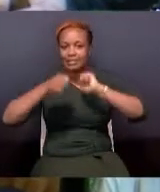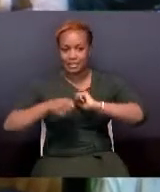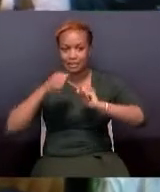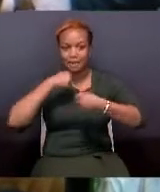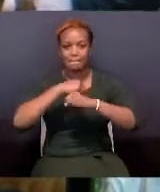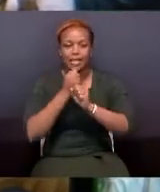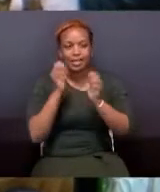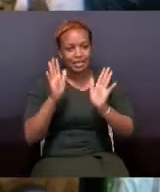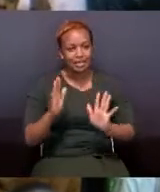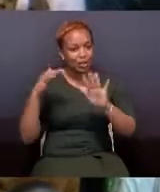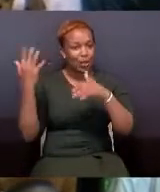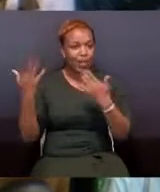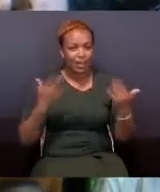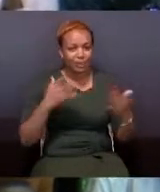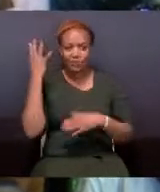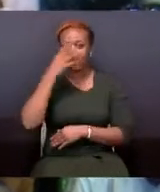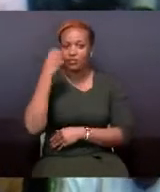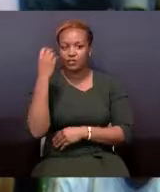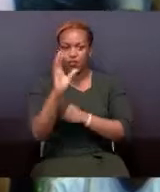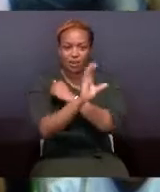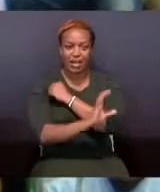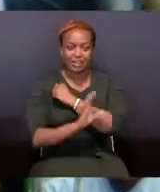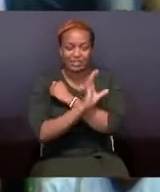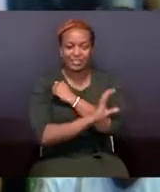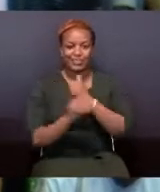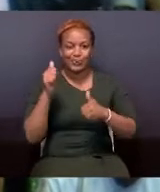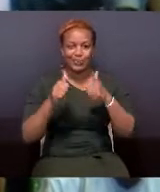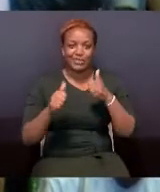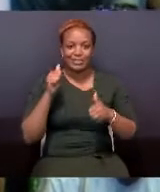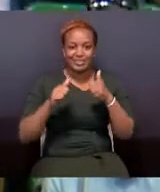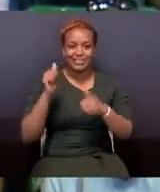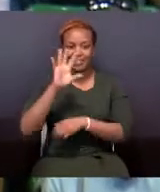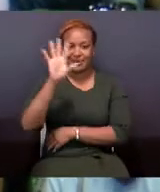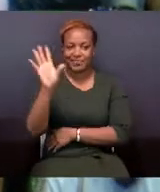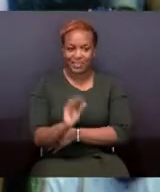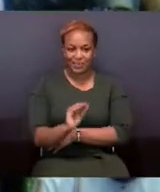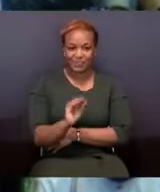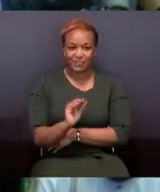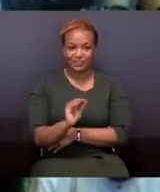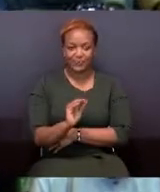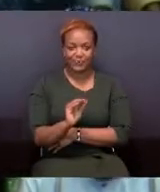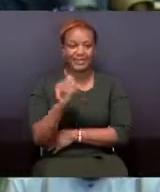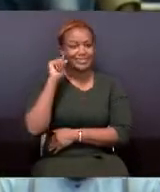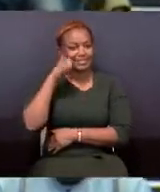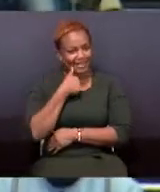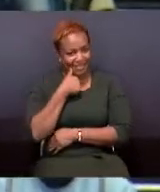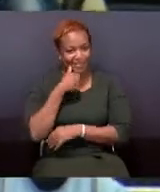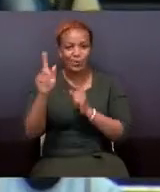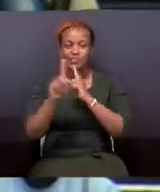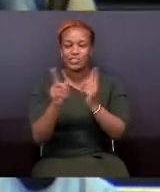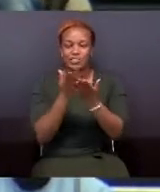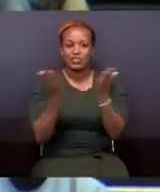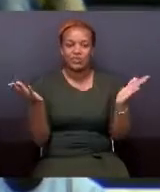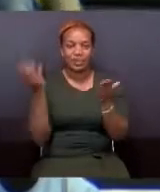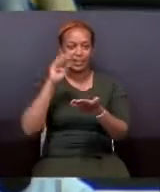and who are welcomed in this beautiful country that I call Africa, right? It is really nice to be here again. So